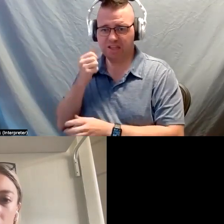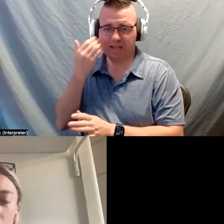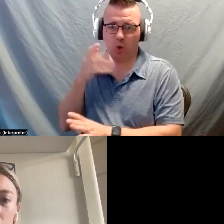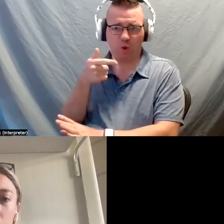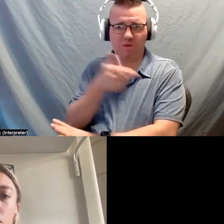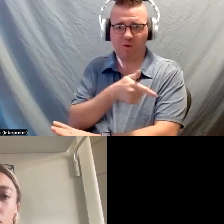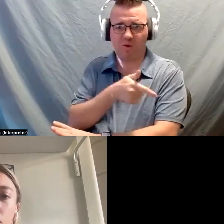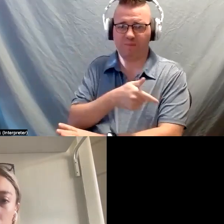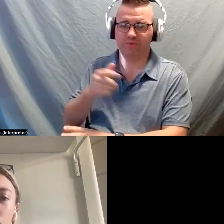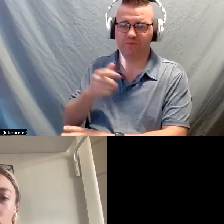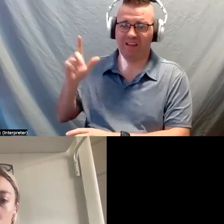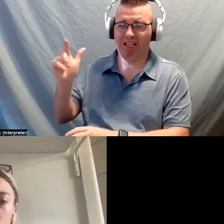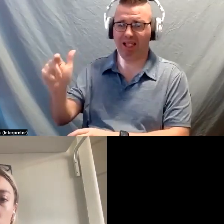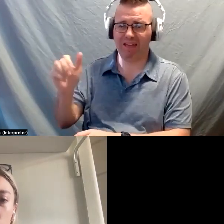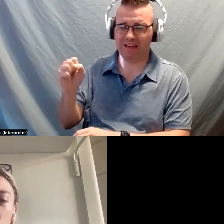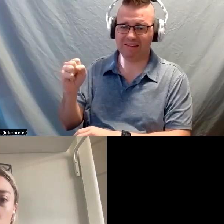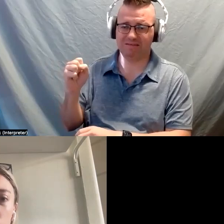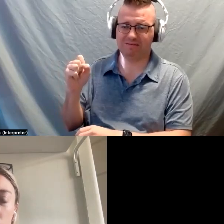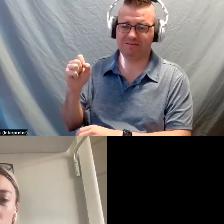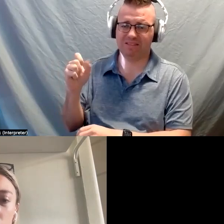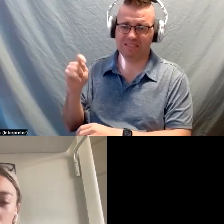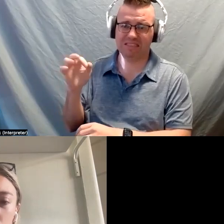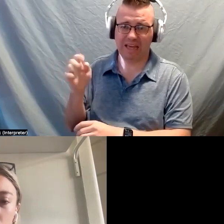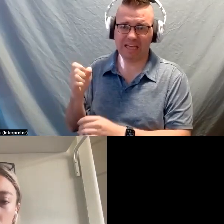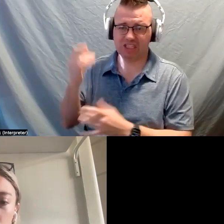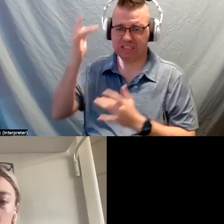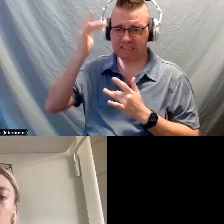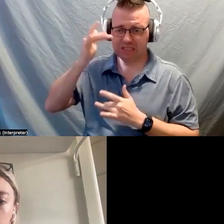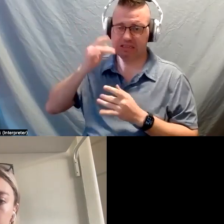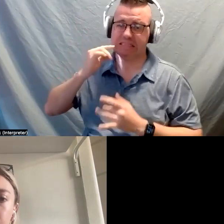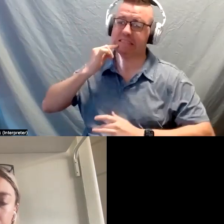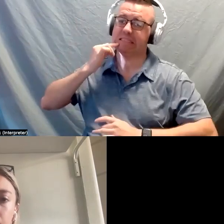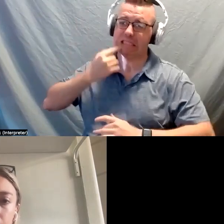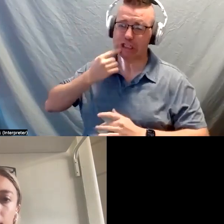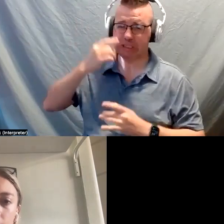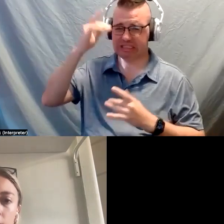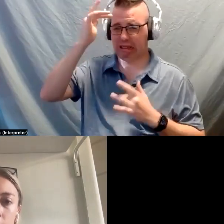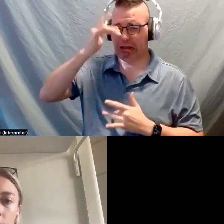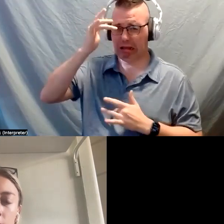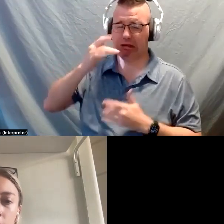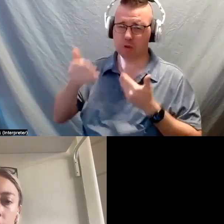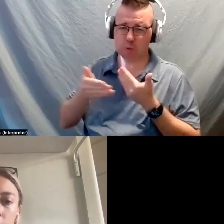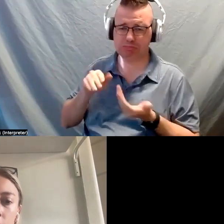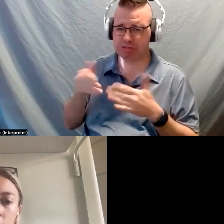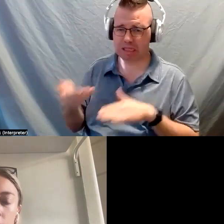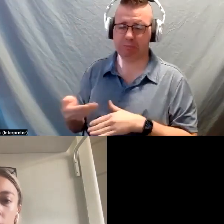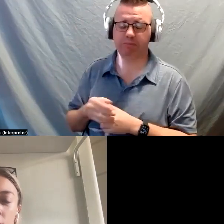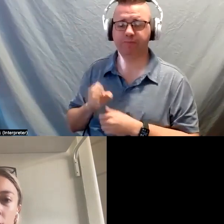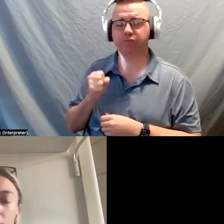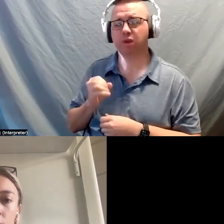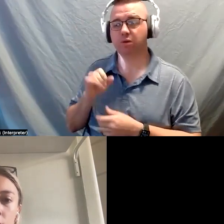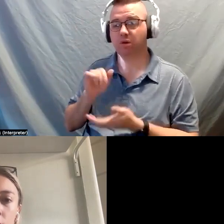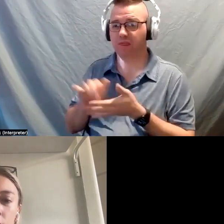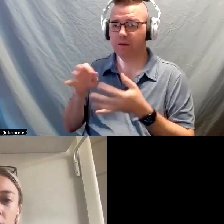AIDS, with late stage illness, many of whom were chronically, severely ill. So that was an